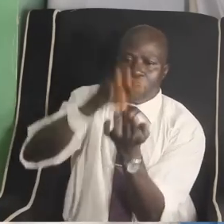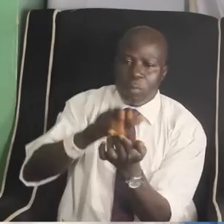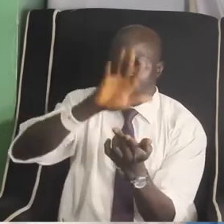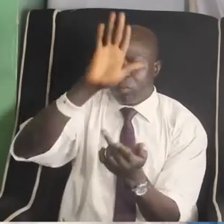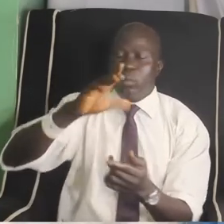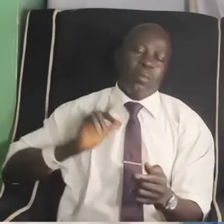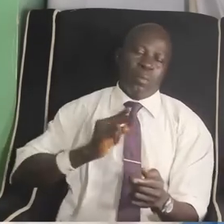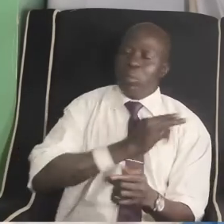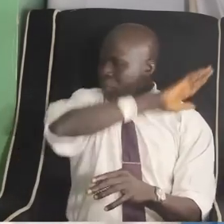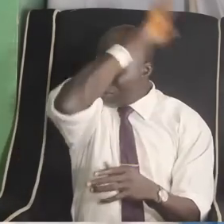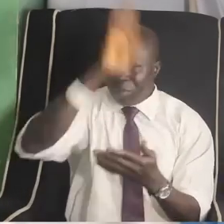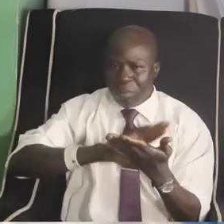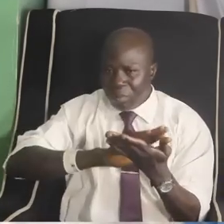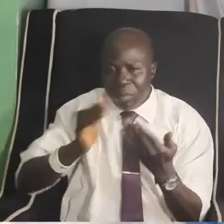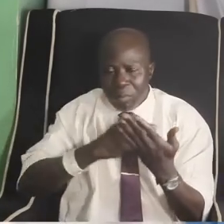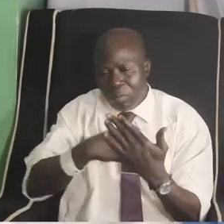Shepherd.